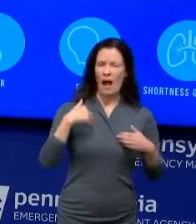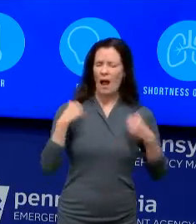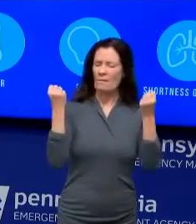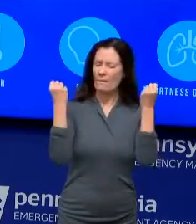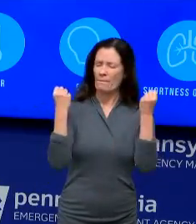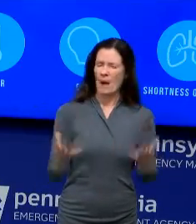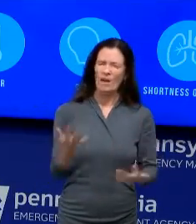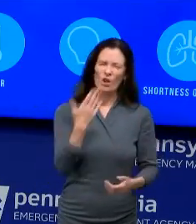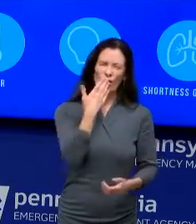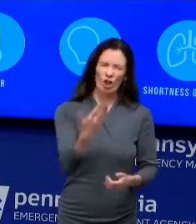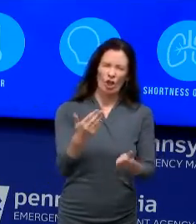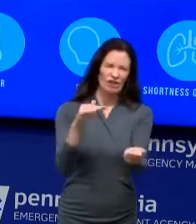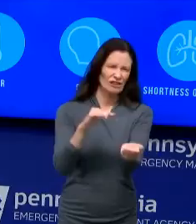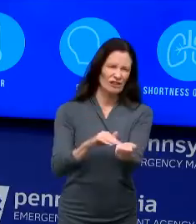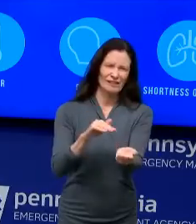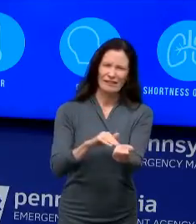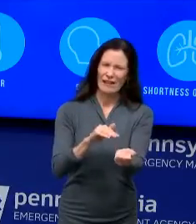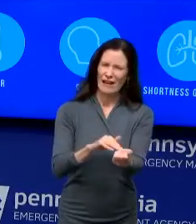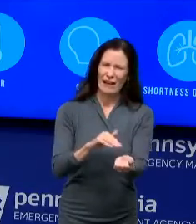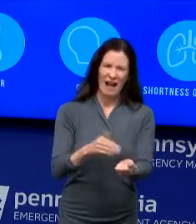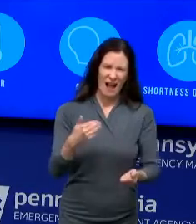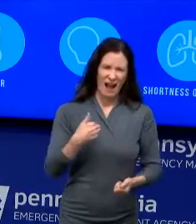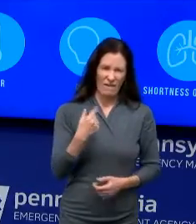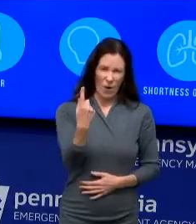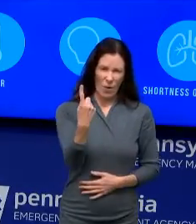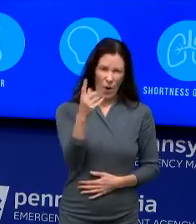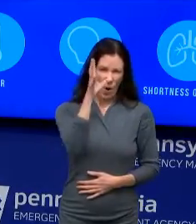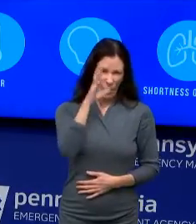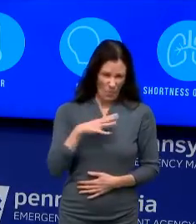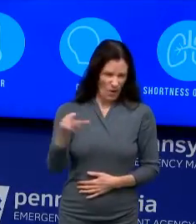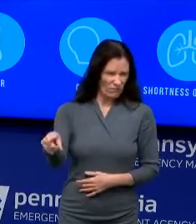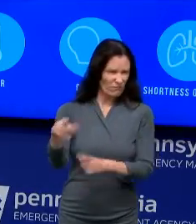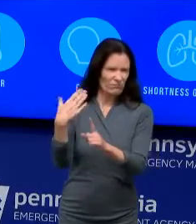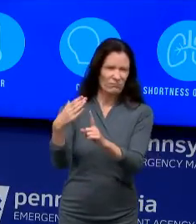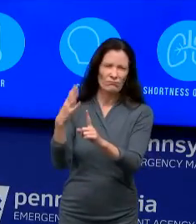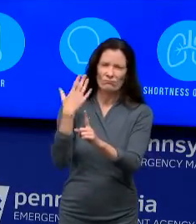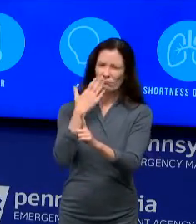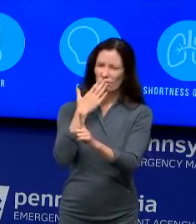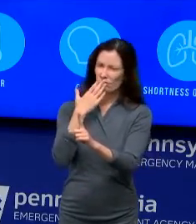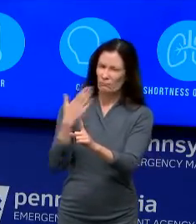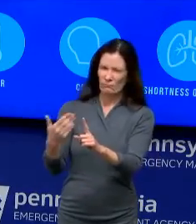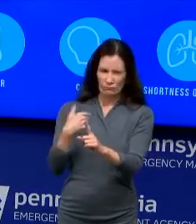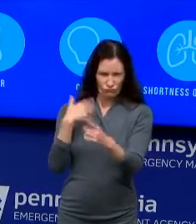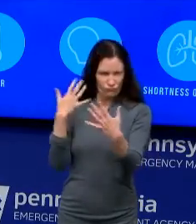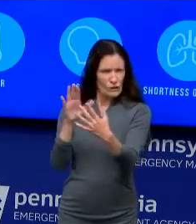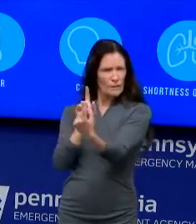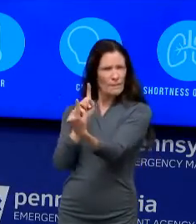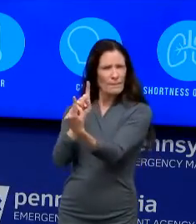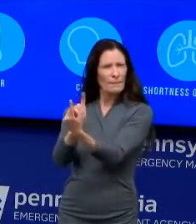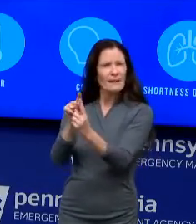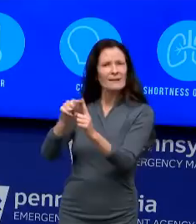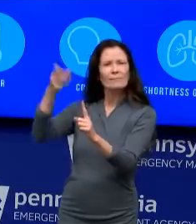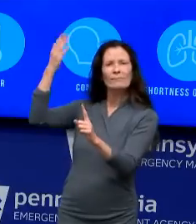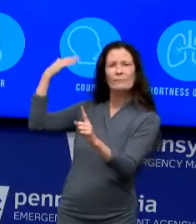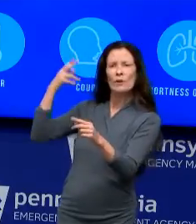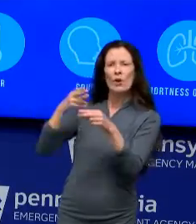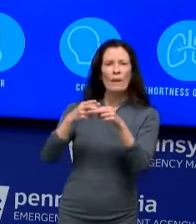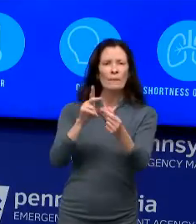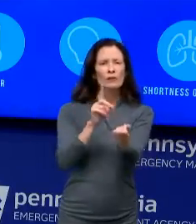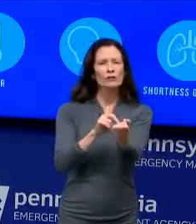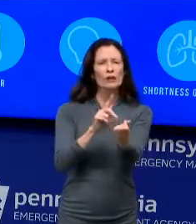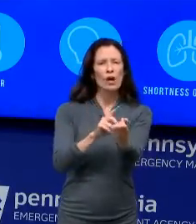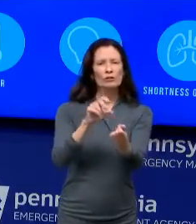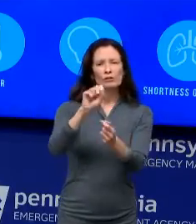is Dr. Sharon Watkins. She is our state epidemiologist, and she is also the president